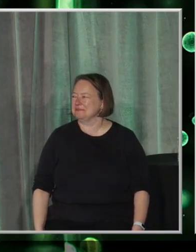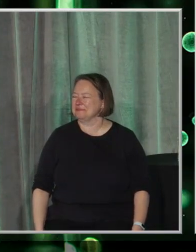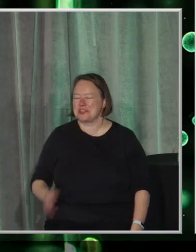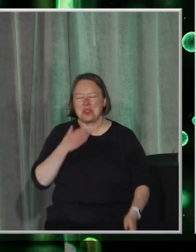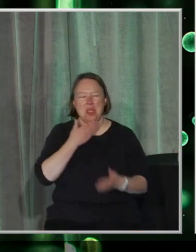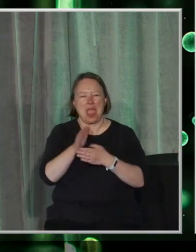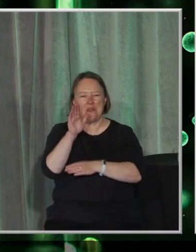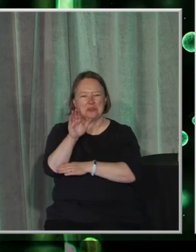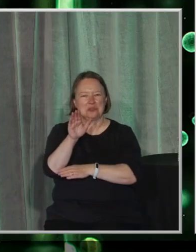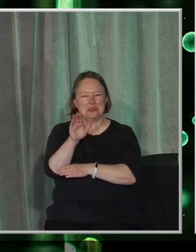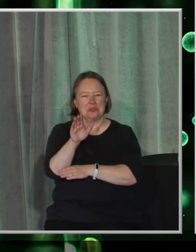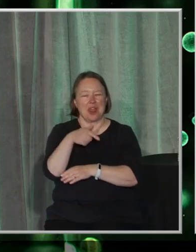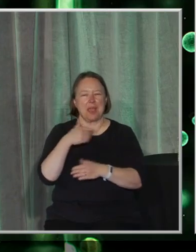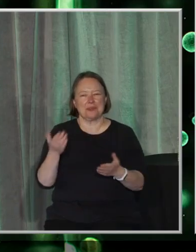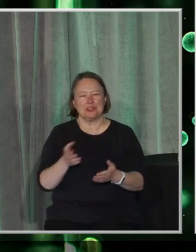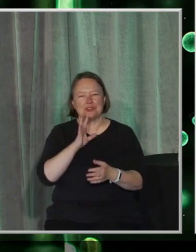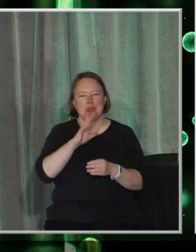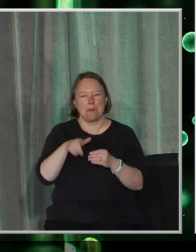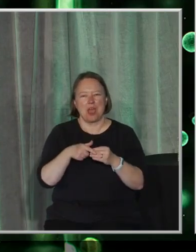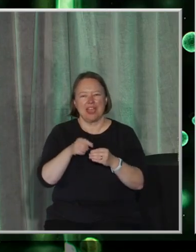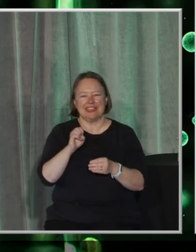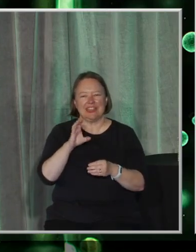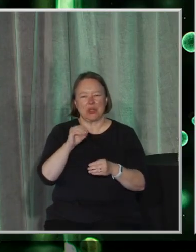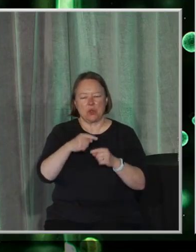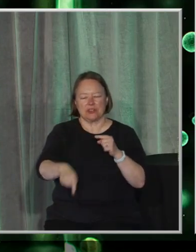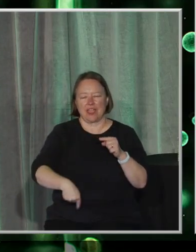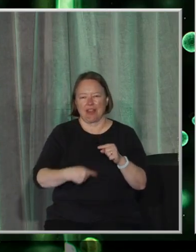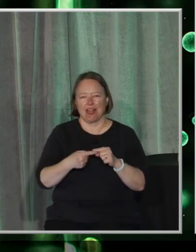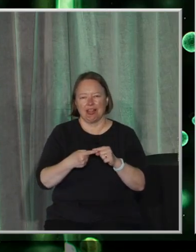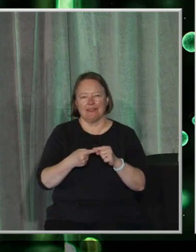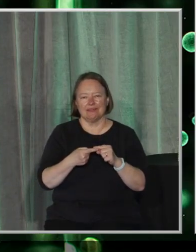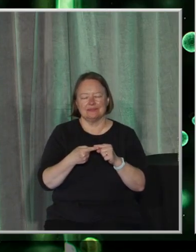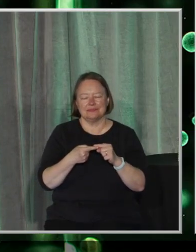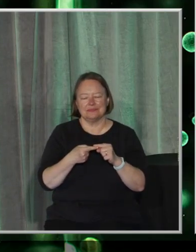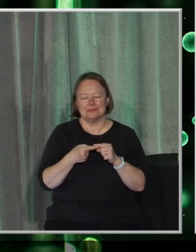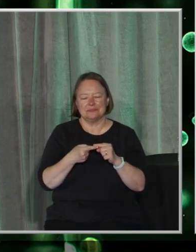Good afternoon. I'm here to talk about EcoCycle.